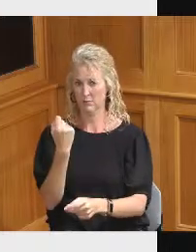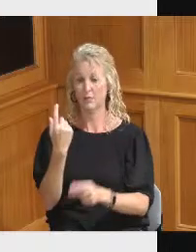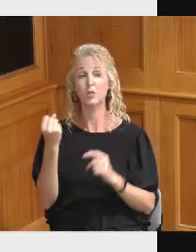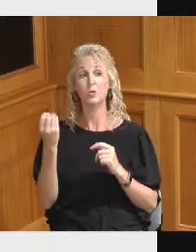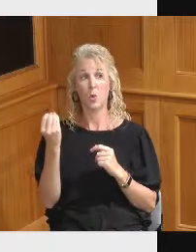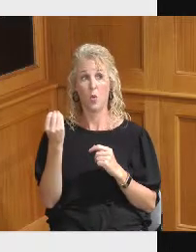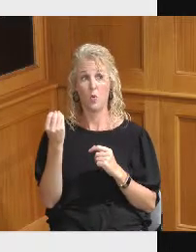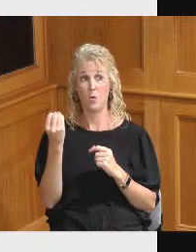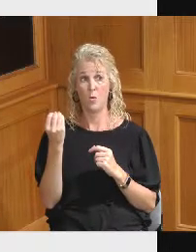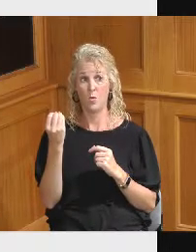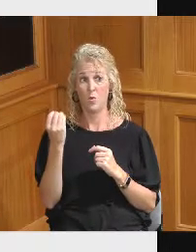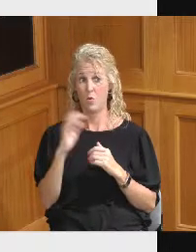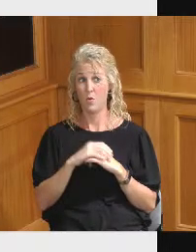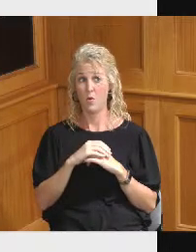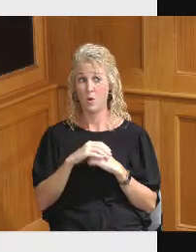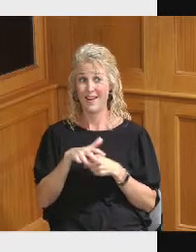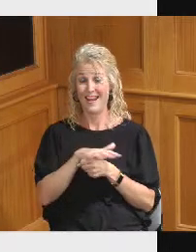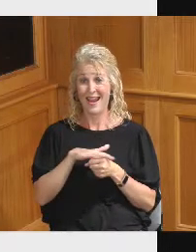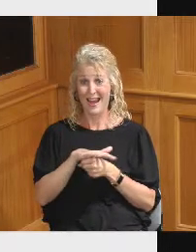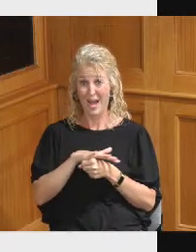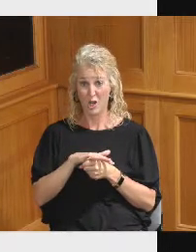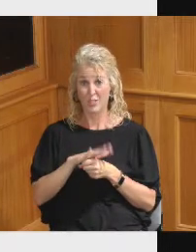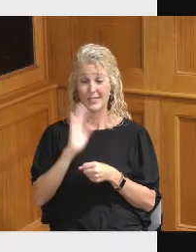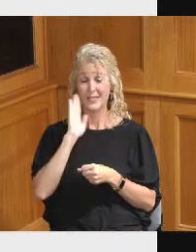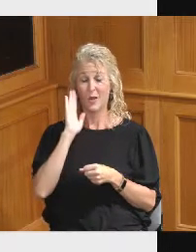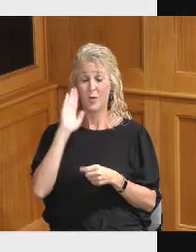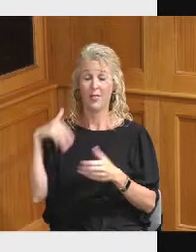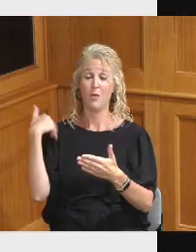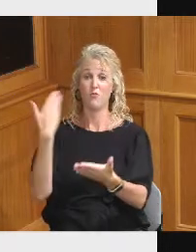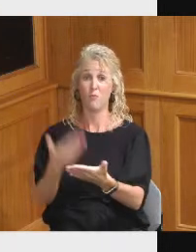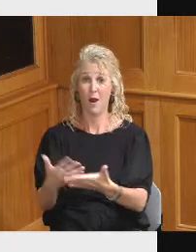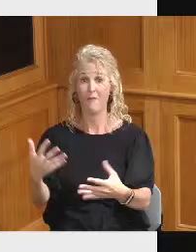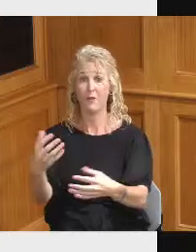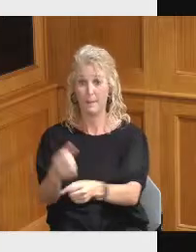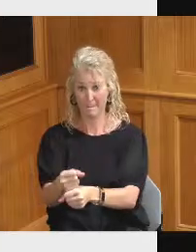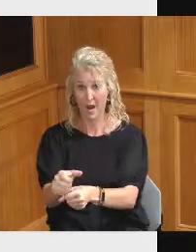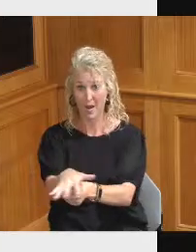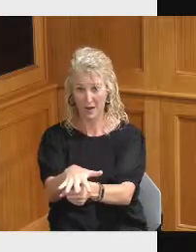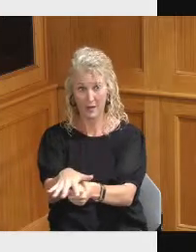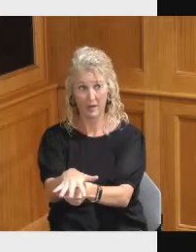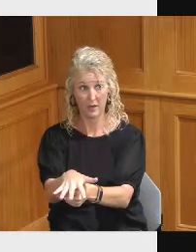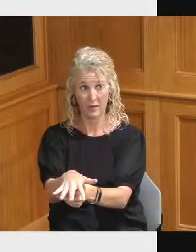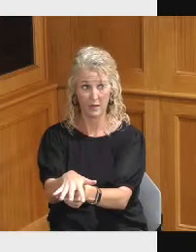So in areas that flow to our combined sewer shed,